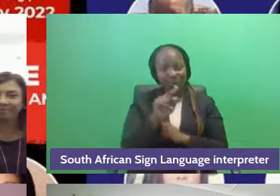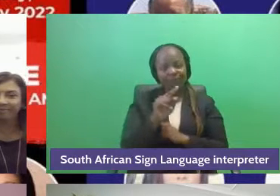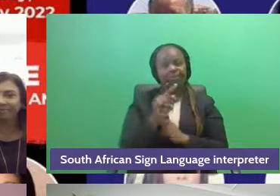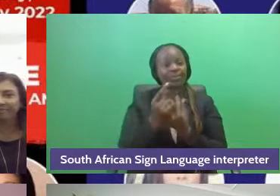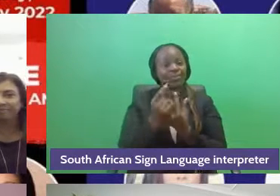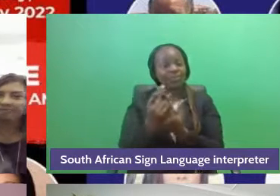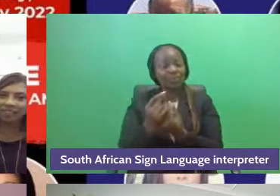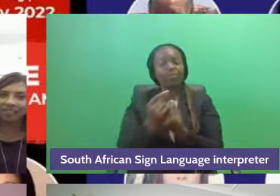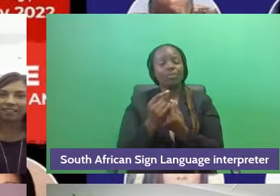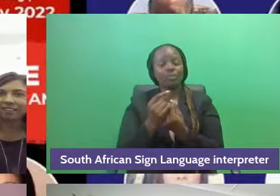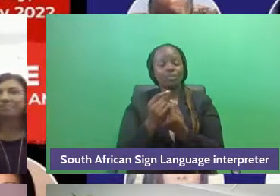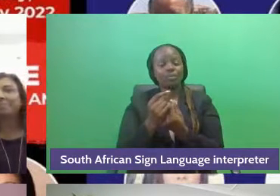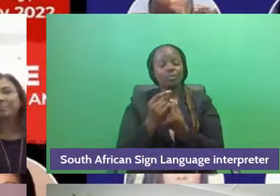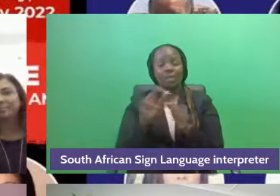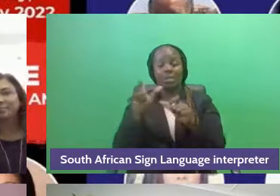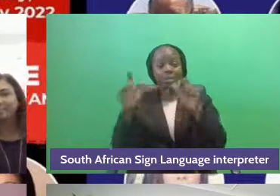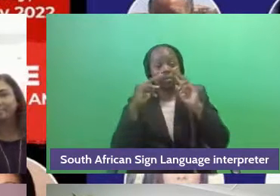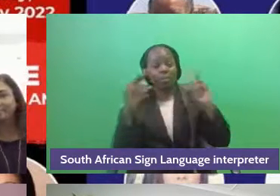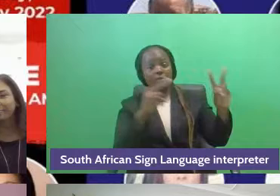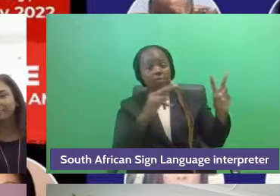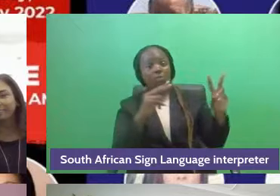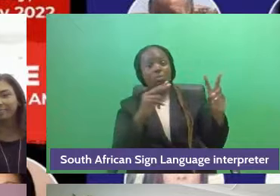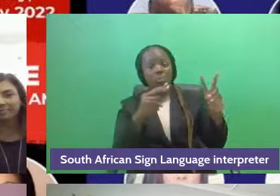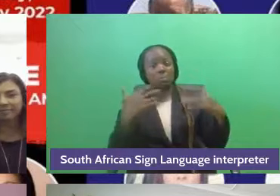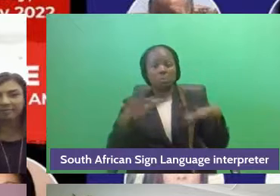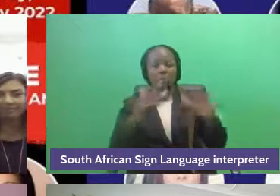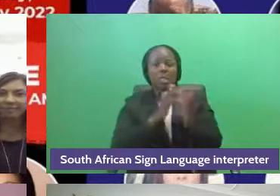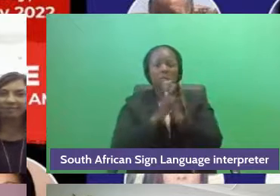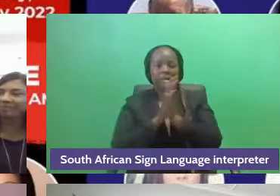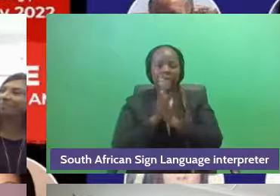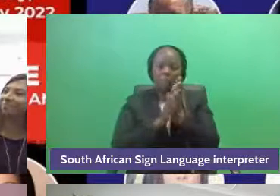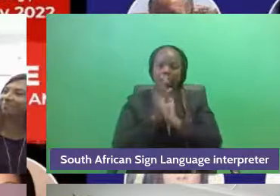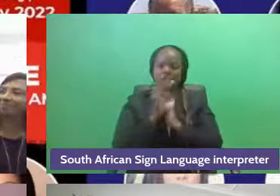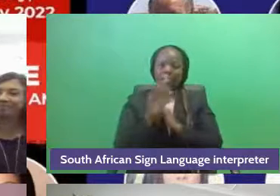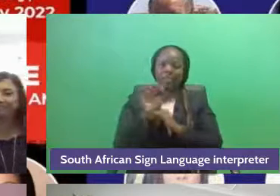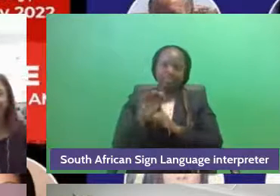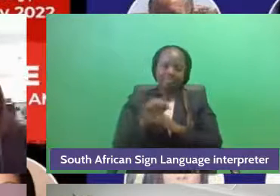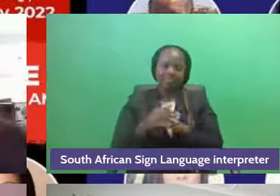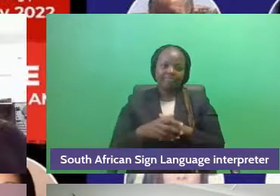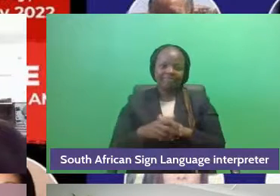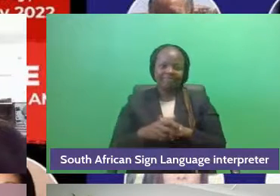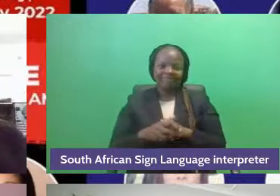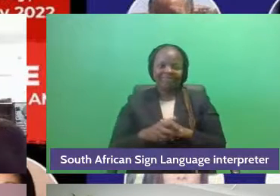even our viewers, would definitely be inspired. So.